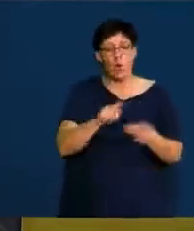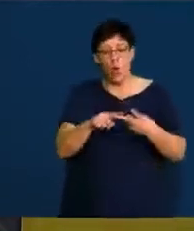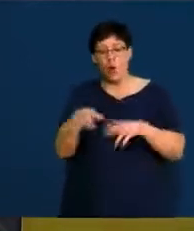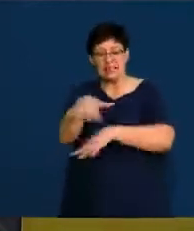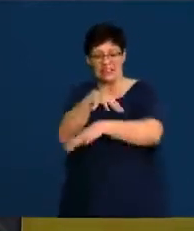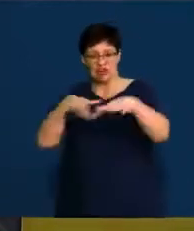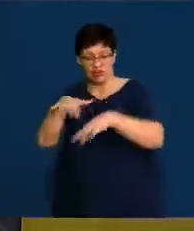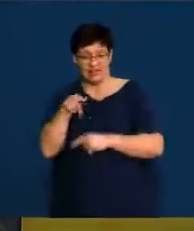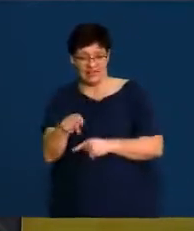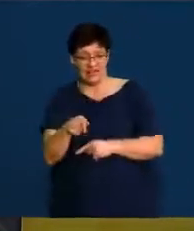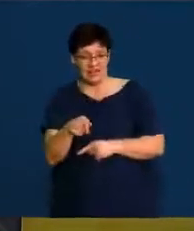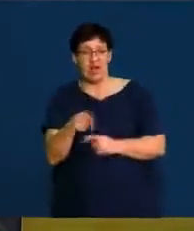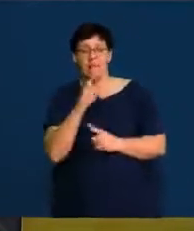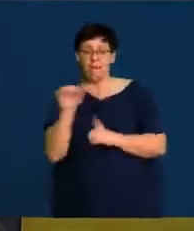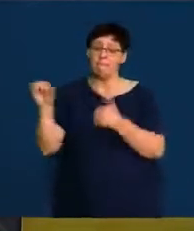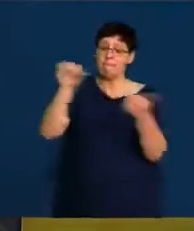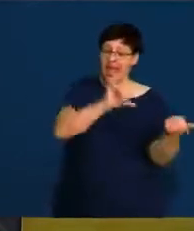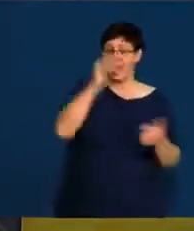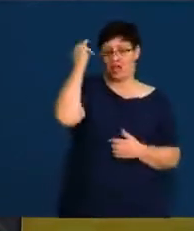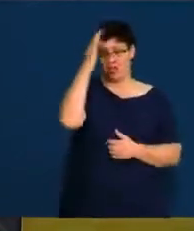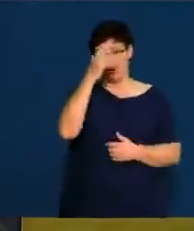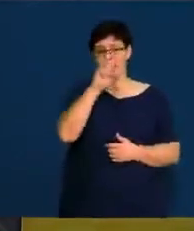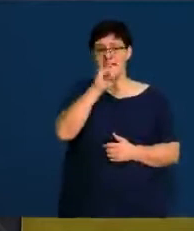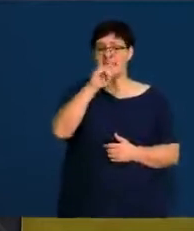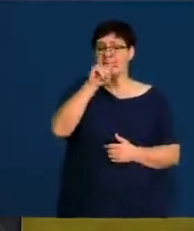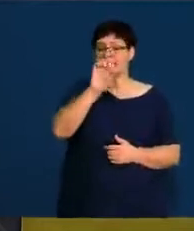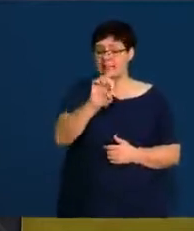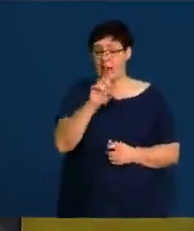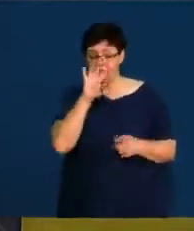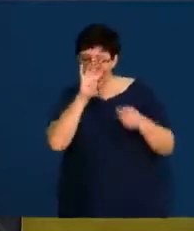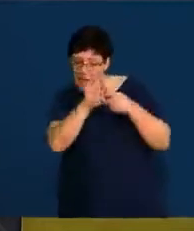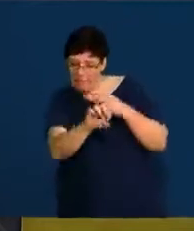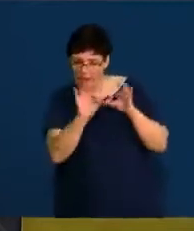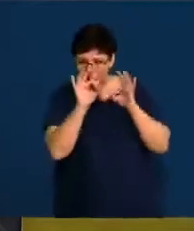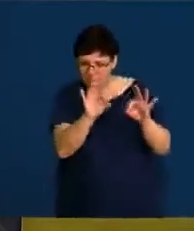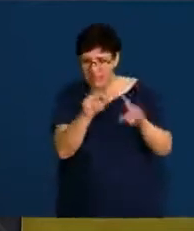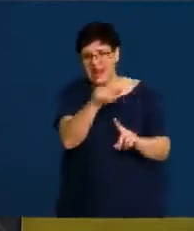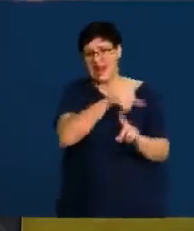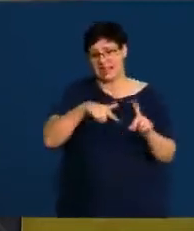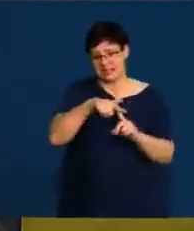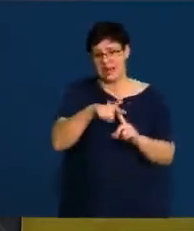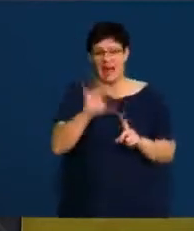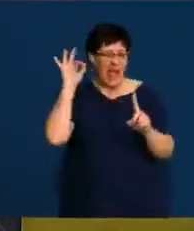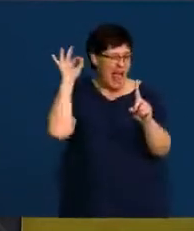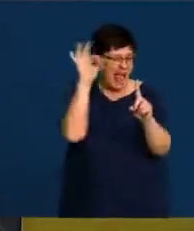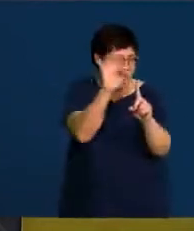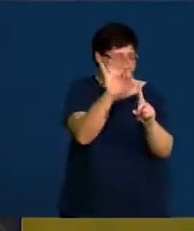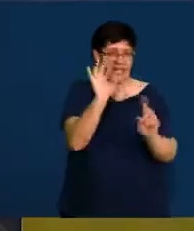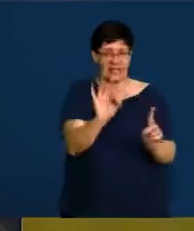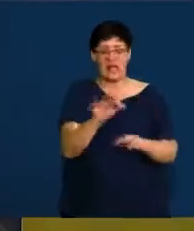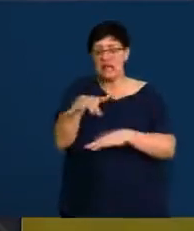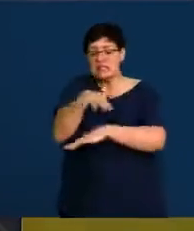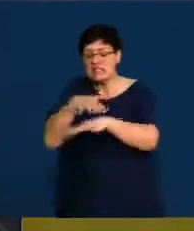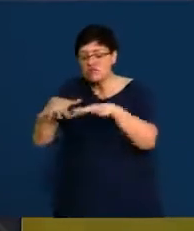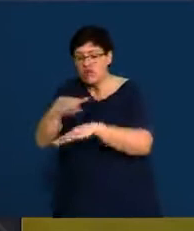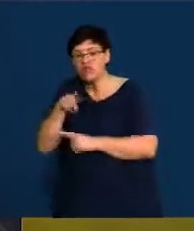factor. Go back to theory, guys. Cite the exact piece of land. Keyword, exact. Situation,